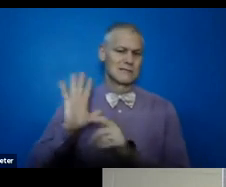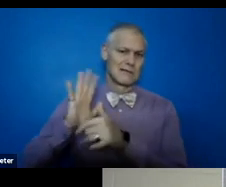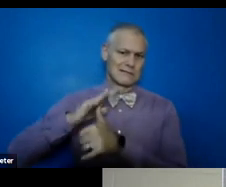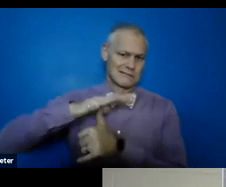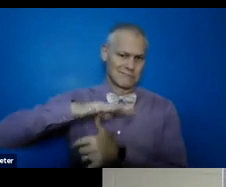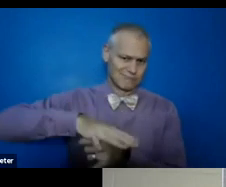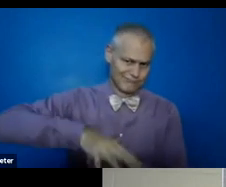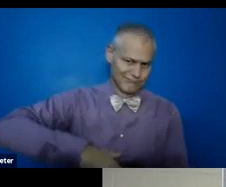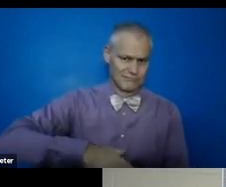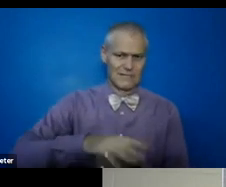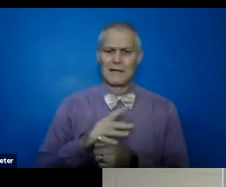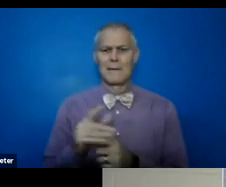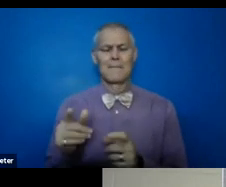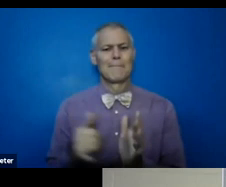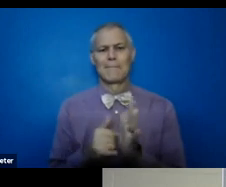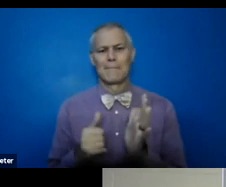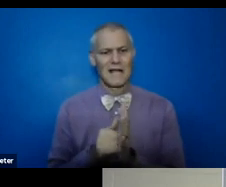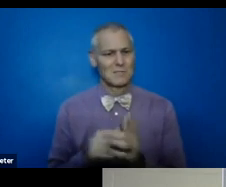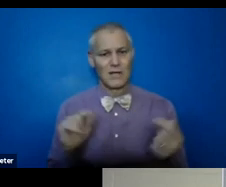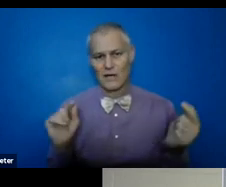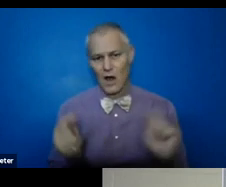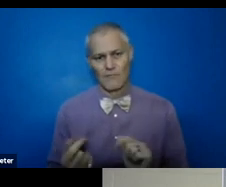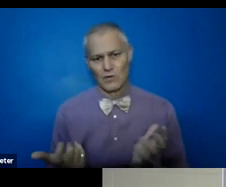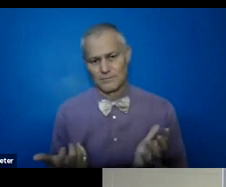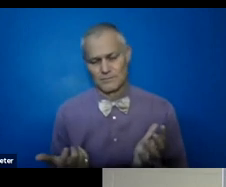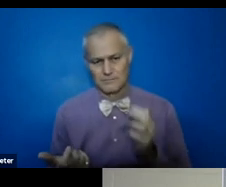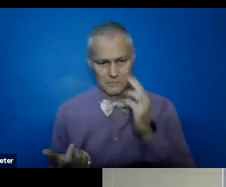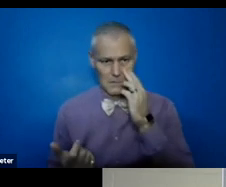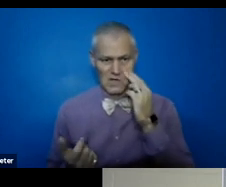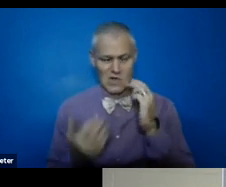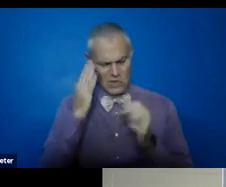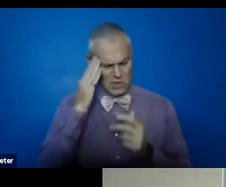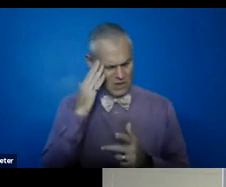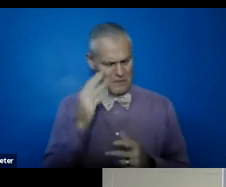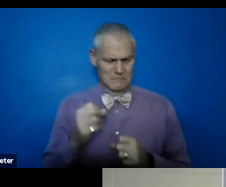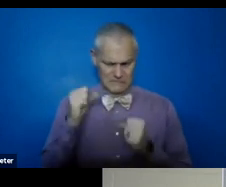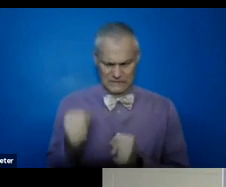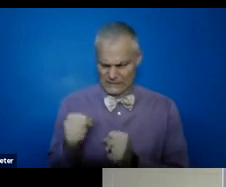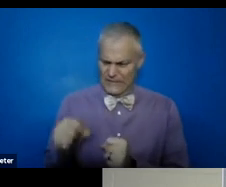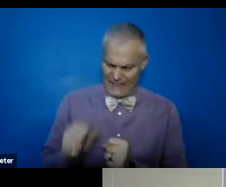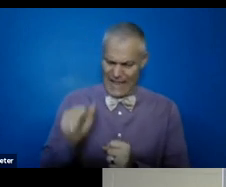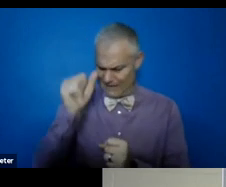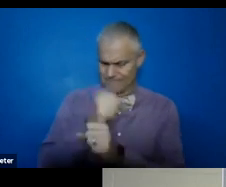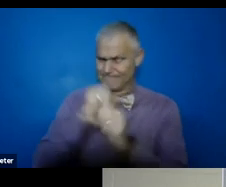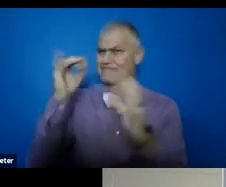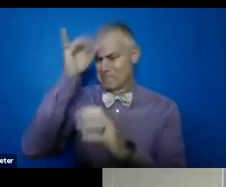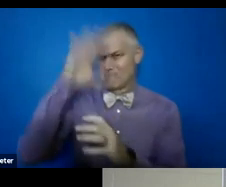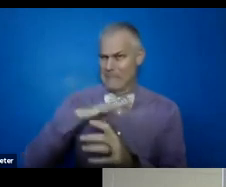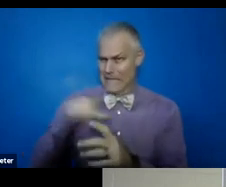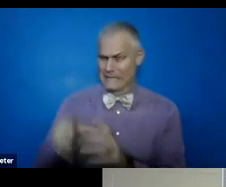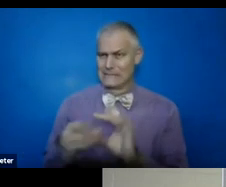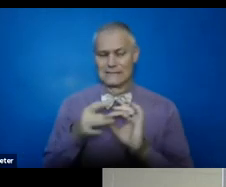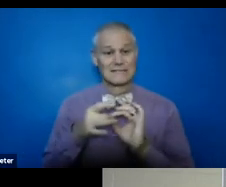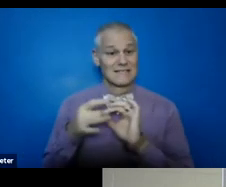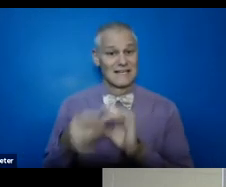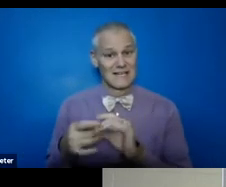kind of actually impossible and very harmful. And if we know that holding most strongly onto those ideas links with your likelihood